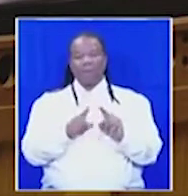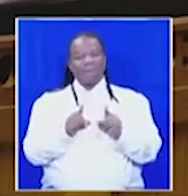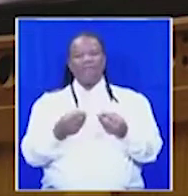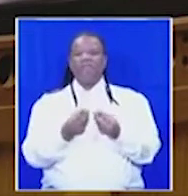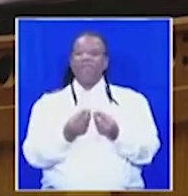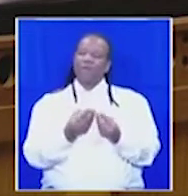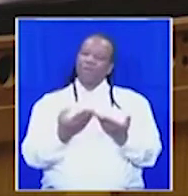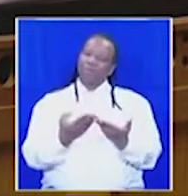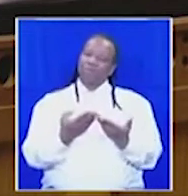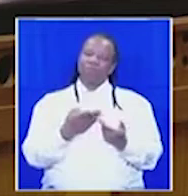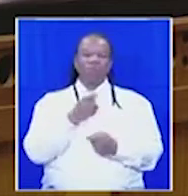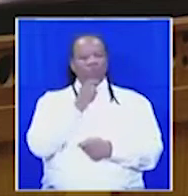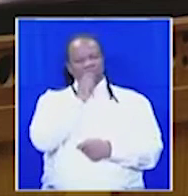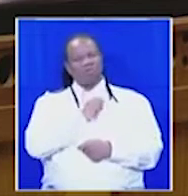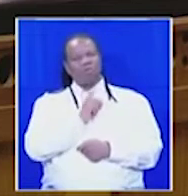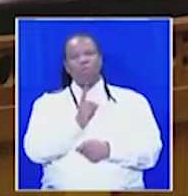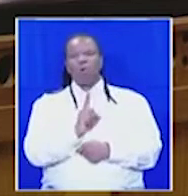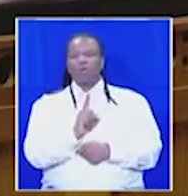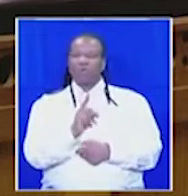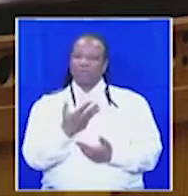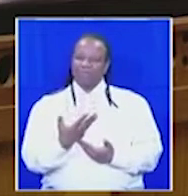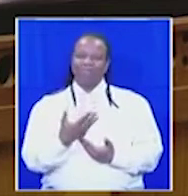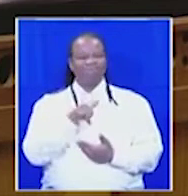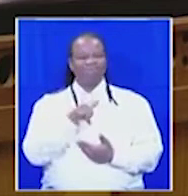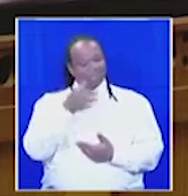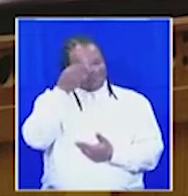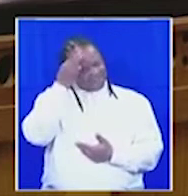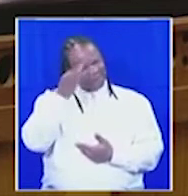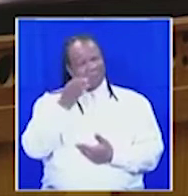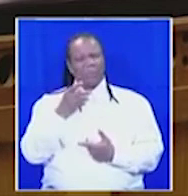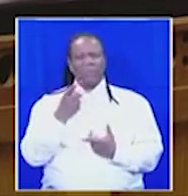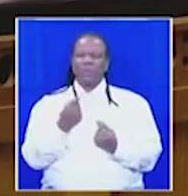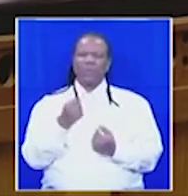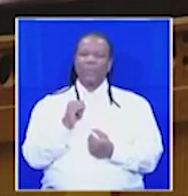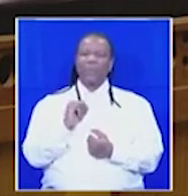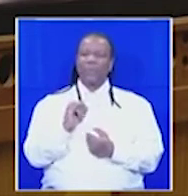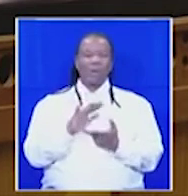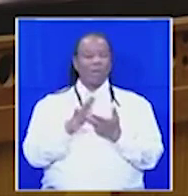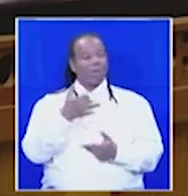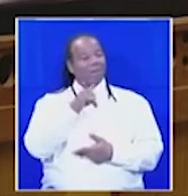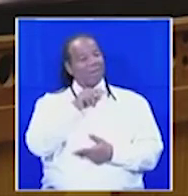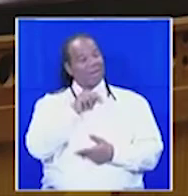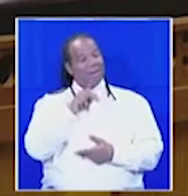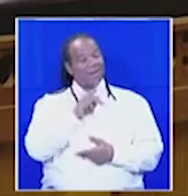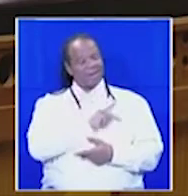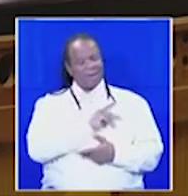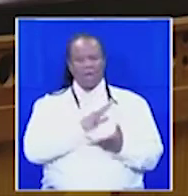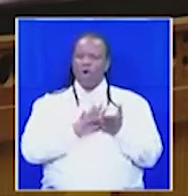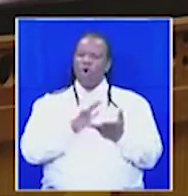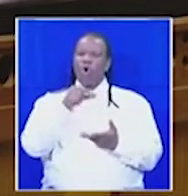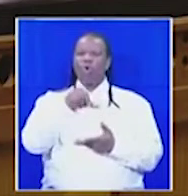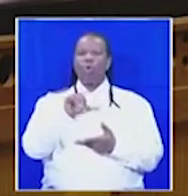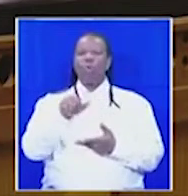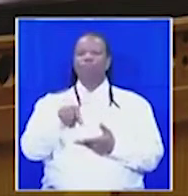the truth is this: the most scandalous thing that this government has done has not been Nkandla or the Guptas, it's been the complete mismanagement